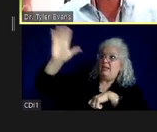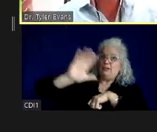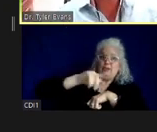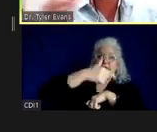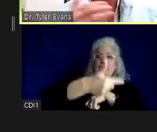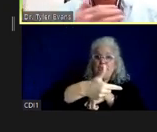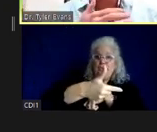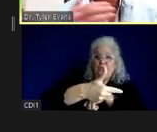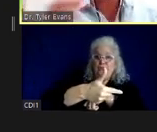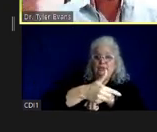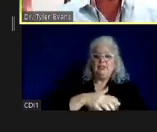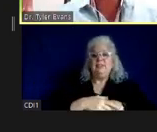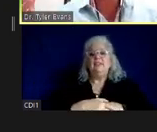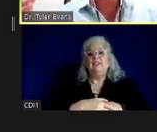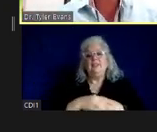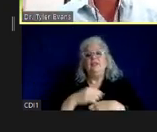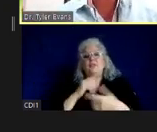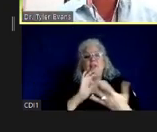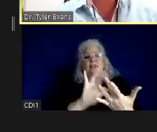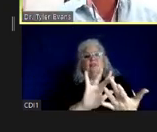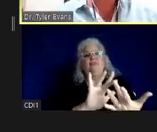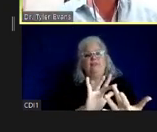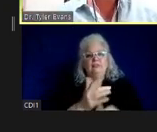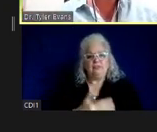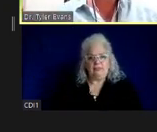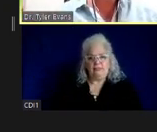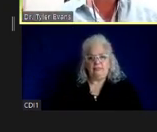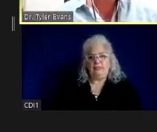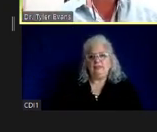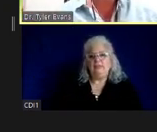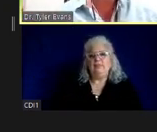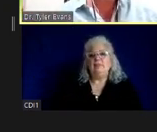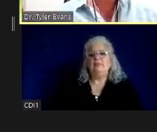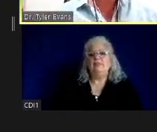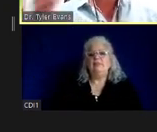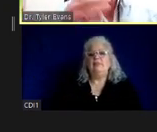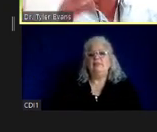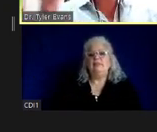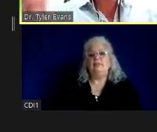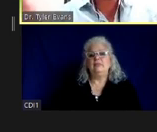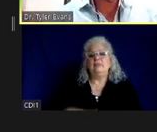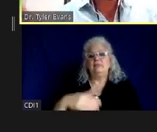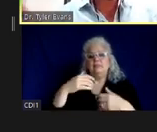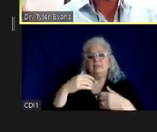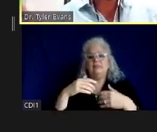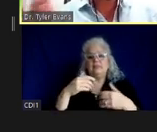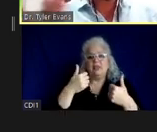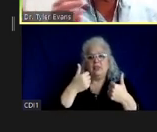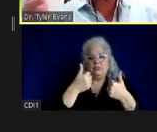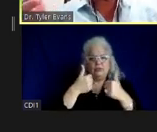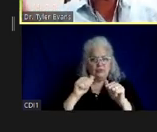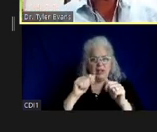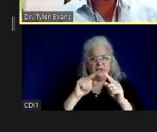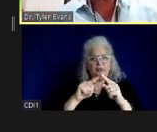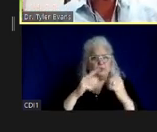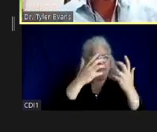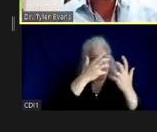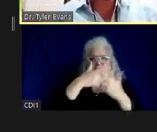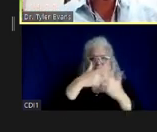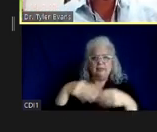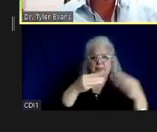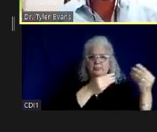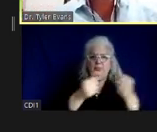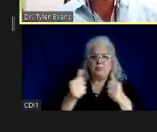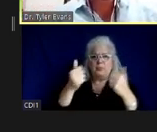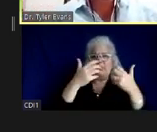this really organized and streamlining this process so that it really is that easy. So then you go to that other button, okay? So to the